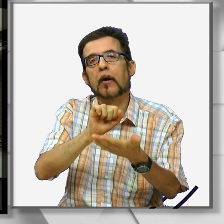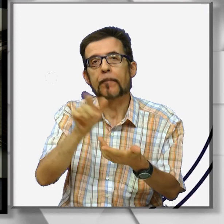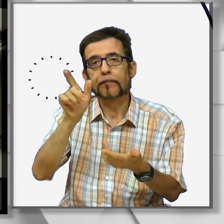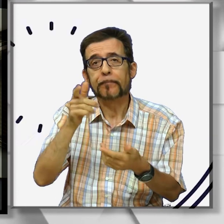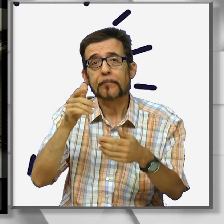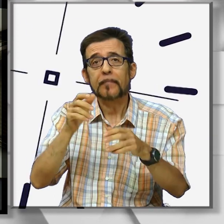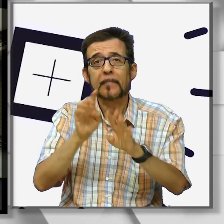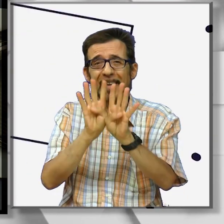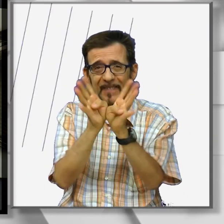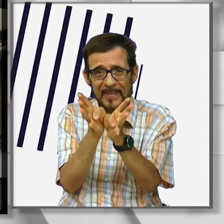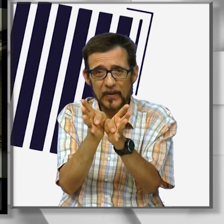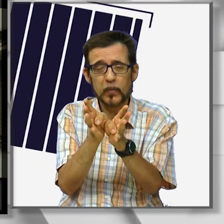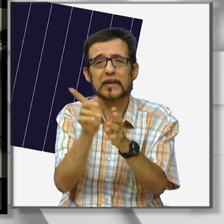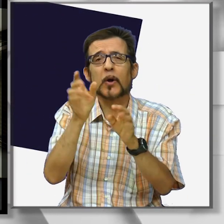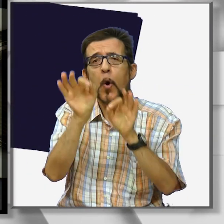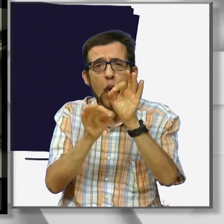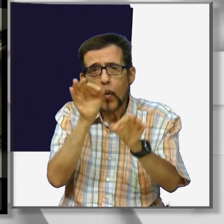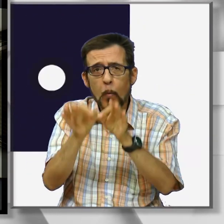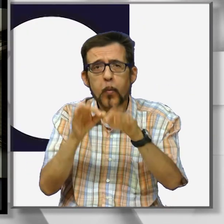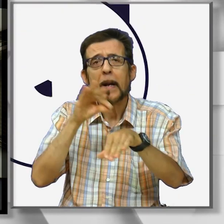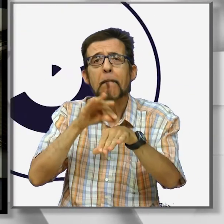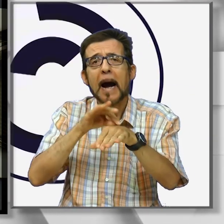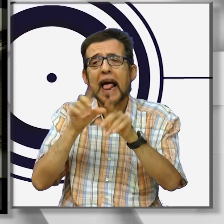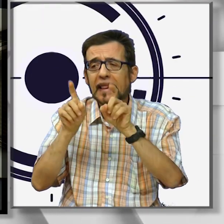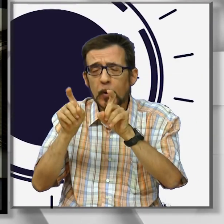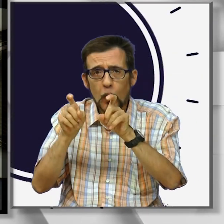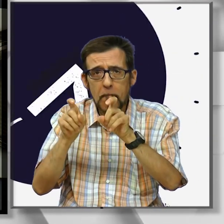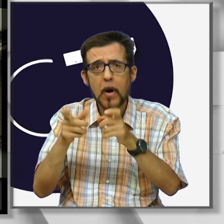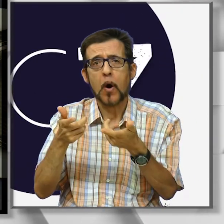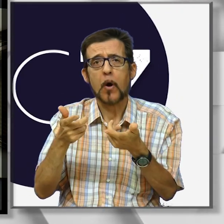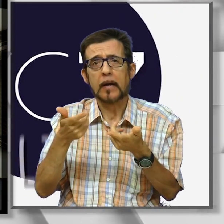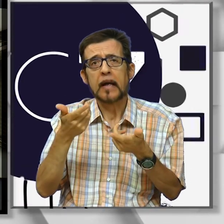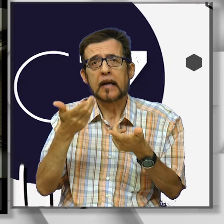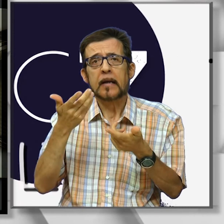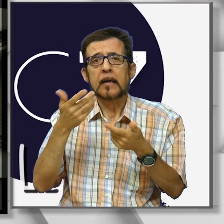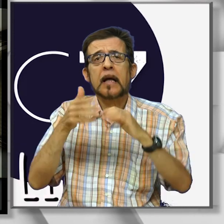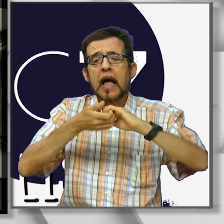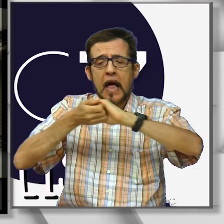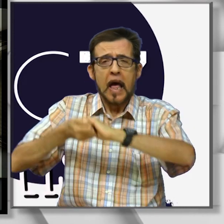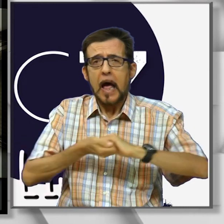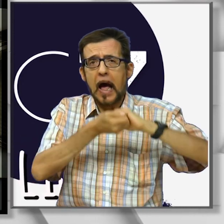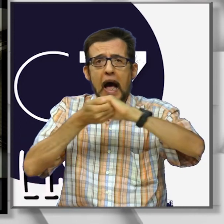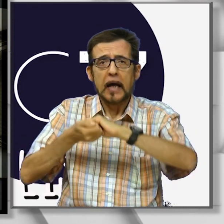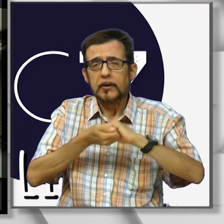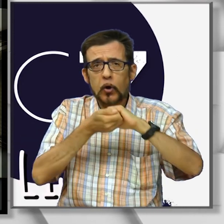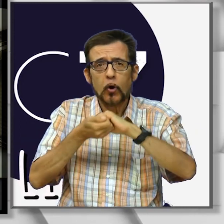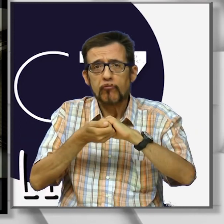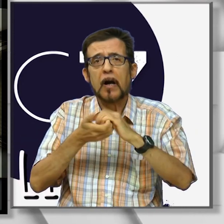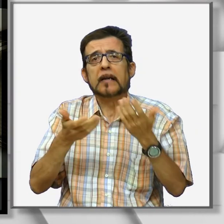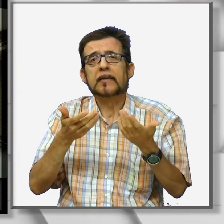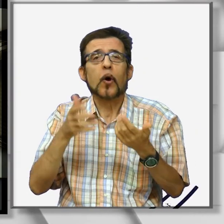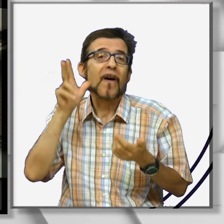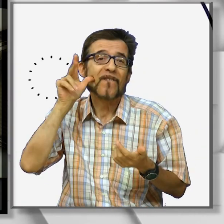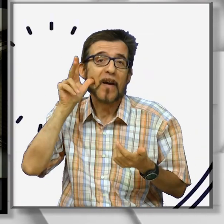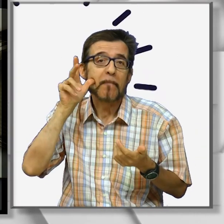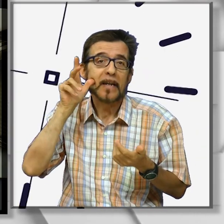and the cure of diseases of tumors and been place by Association of all the women's